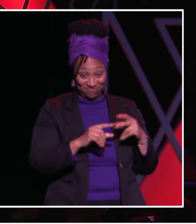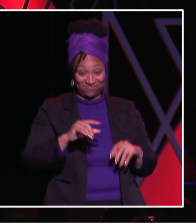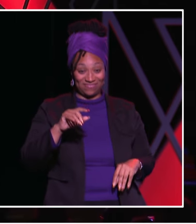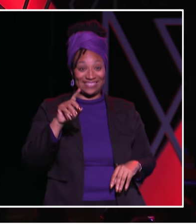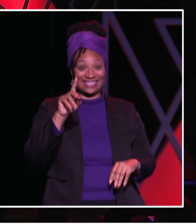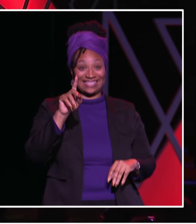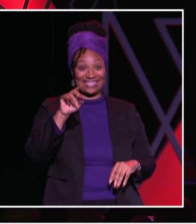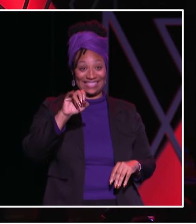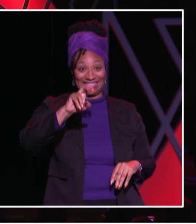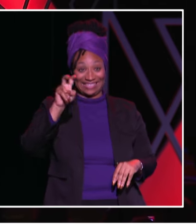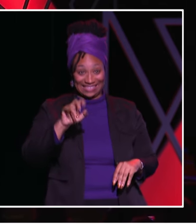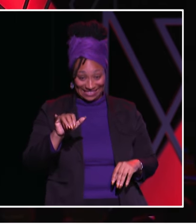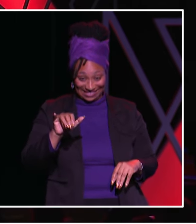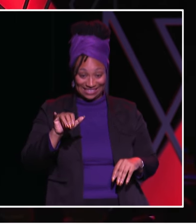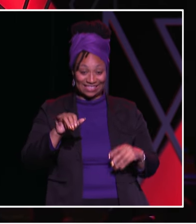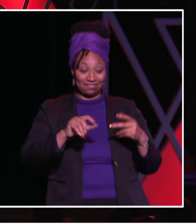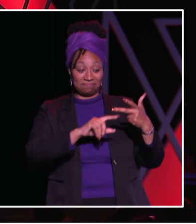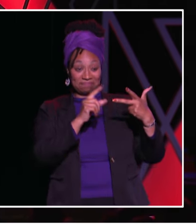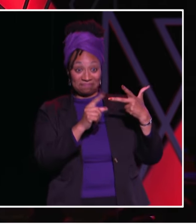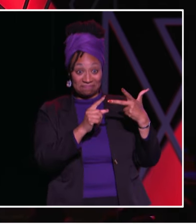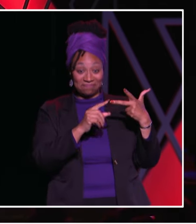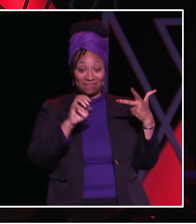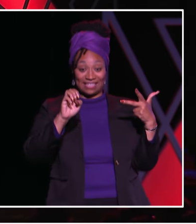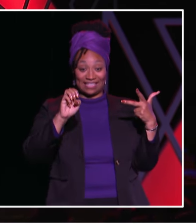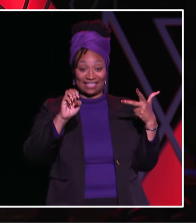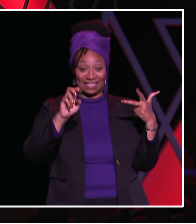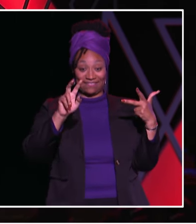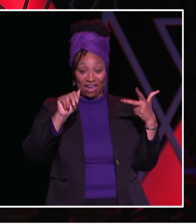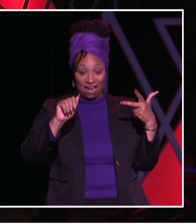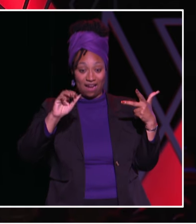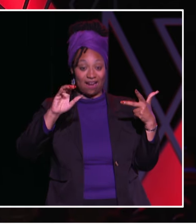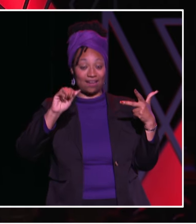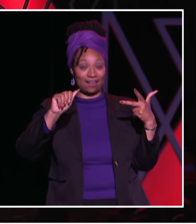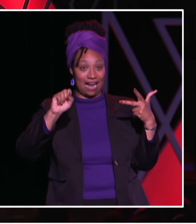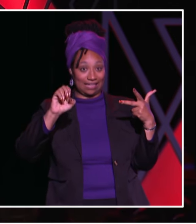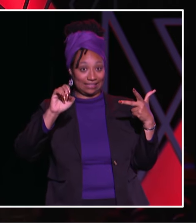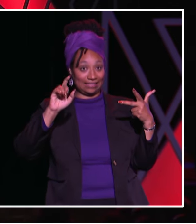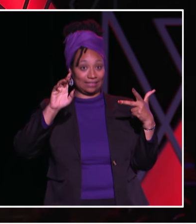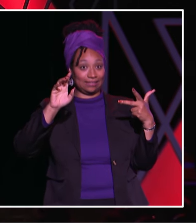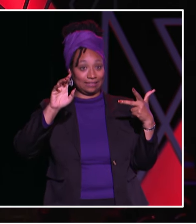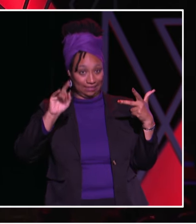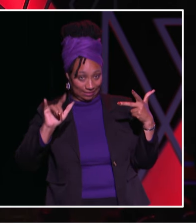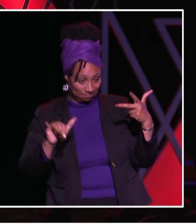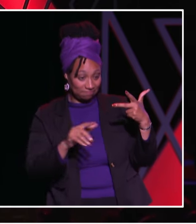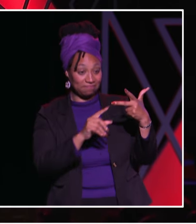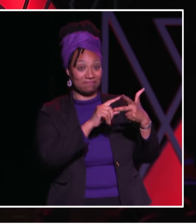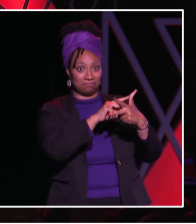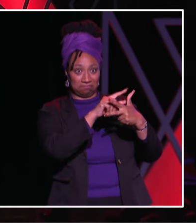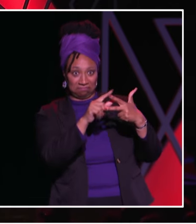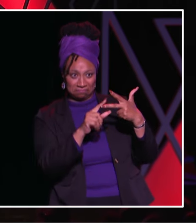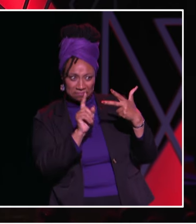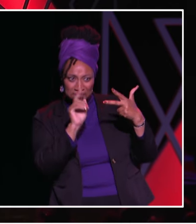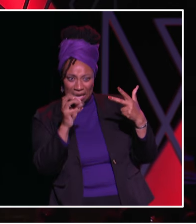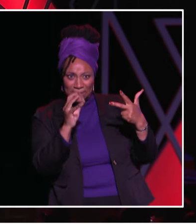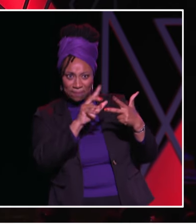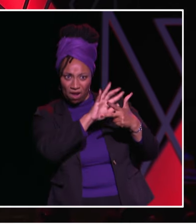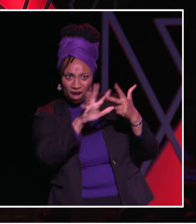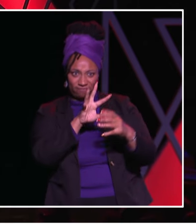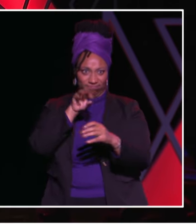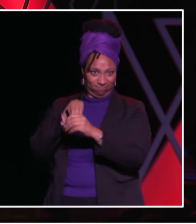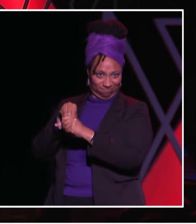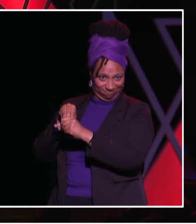Eva Cassidy. And through its Jazz Society and Youth Orchestra, it continues